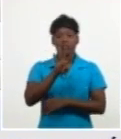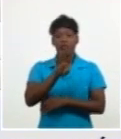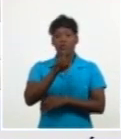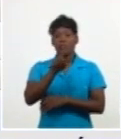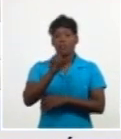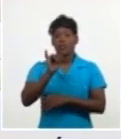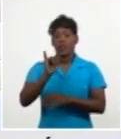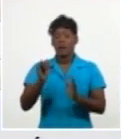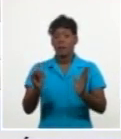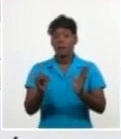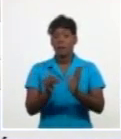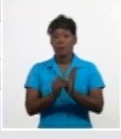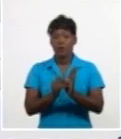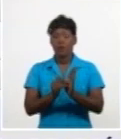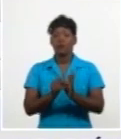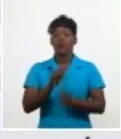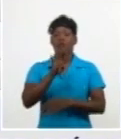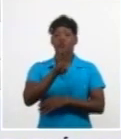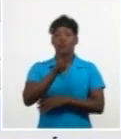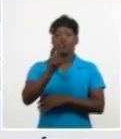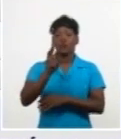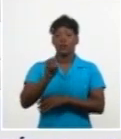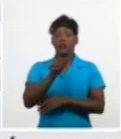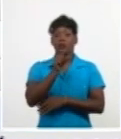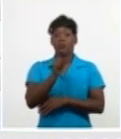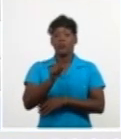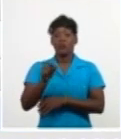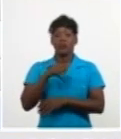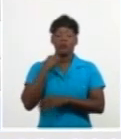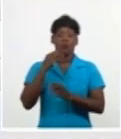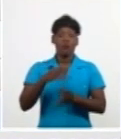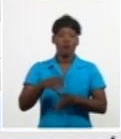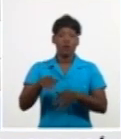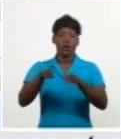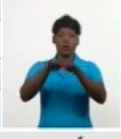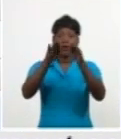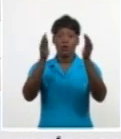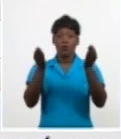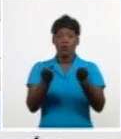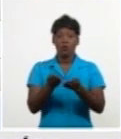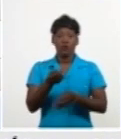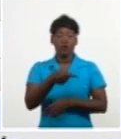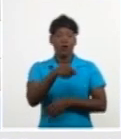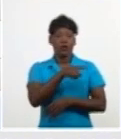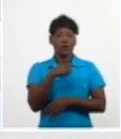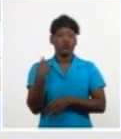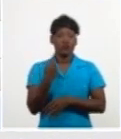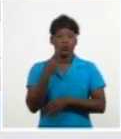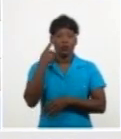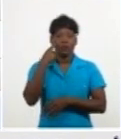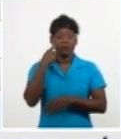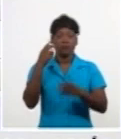416,430 deaths for a lethality of